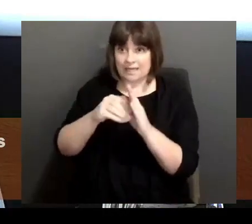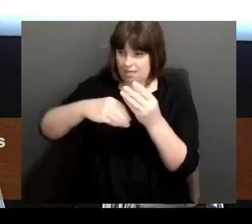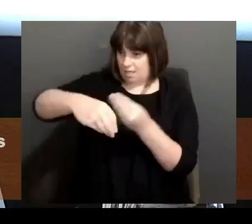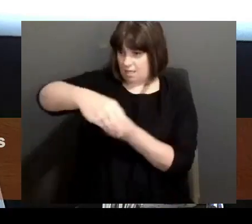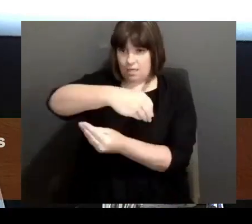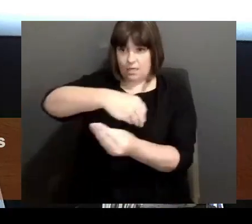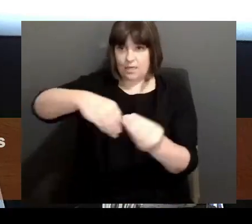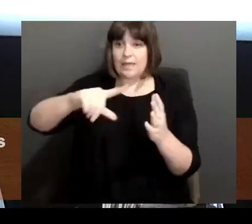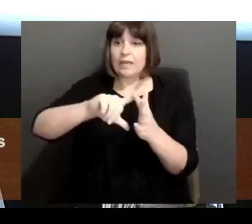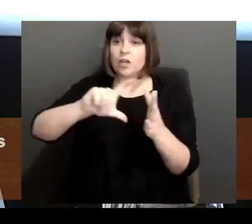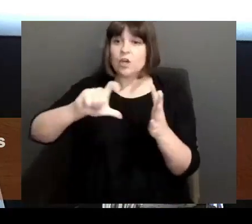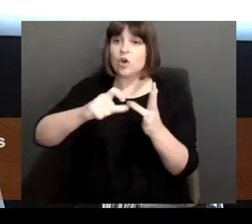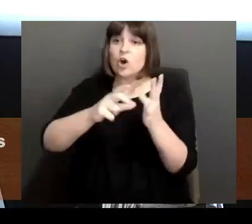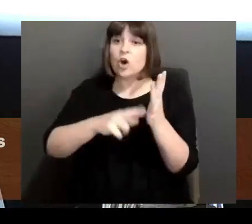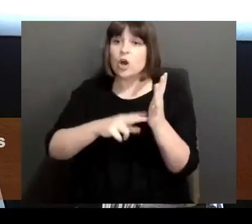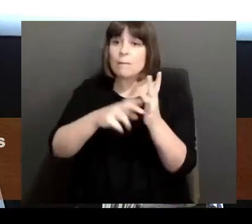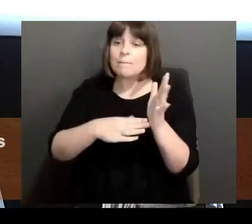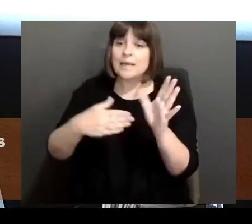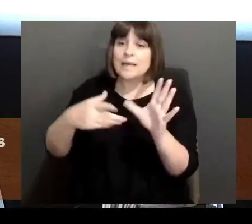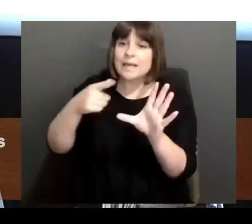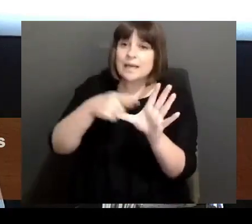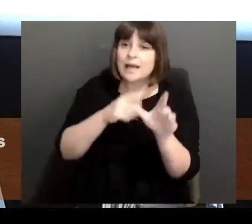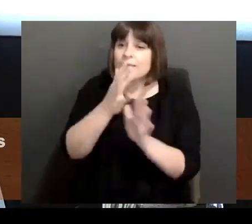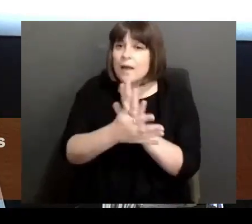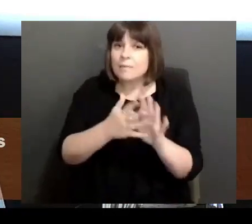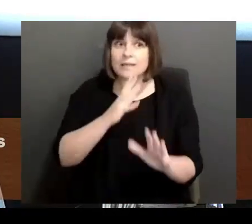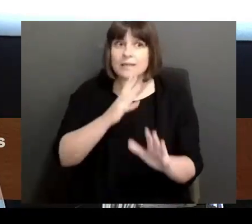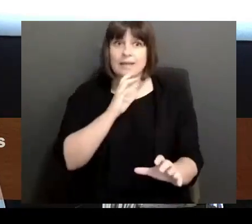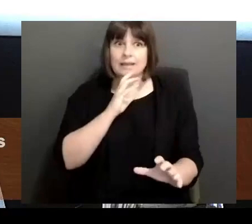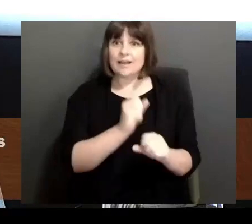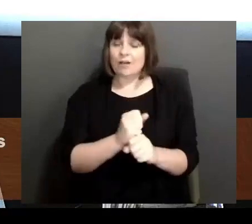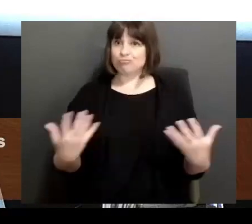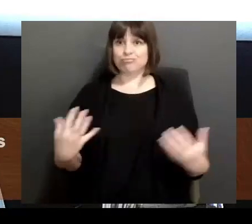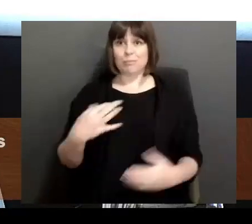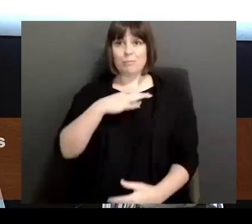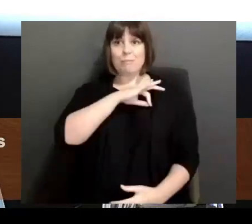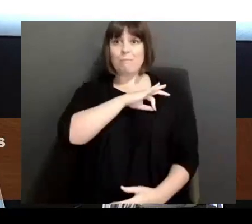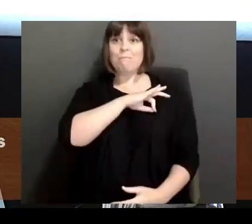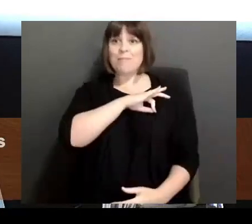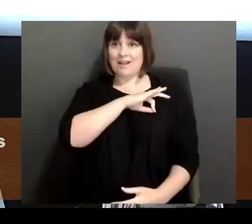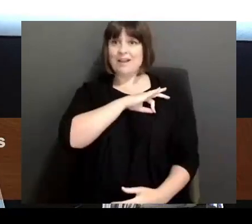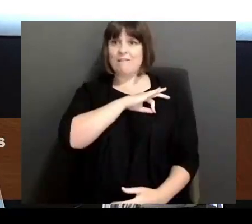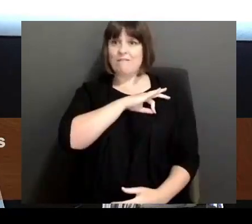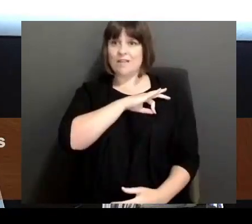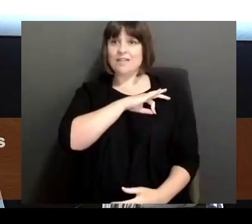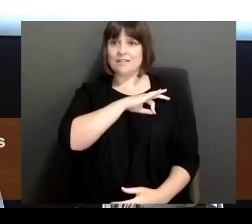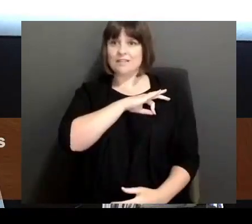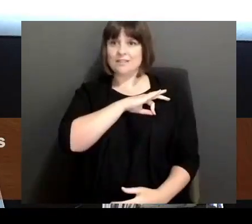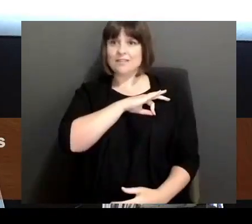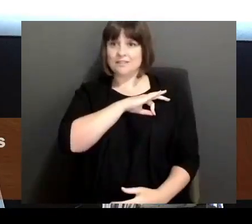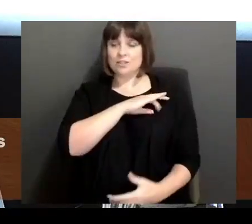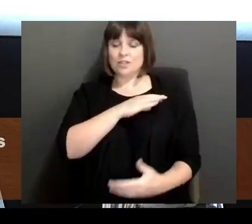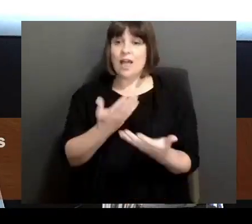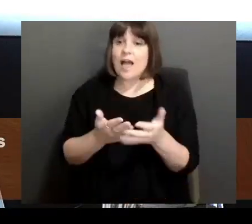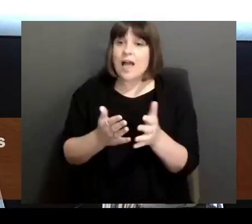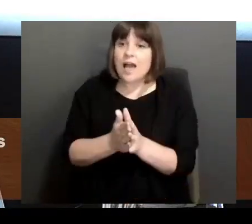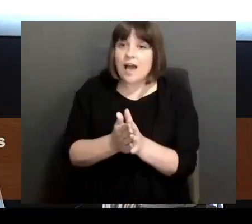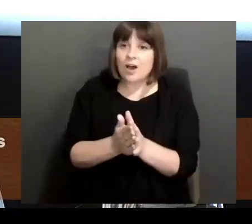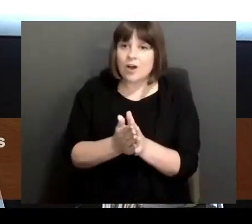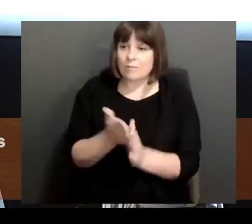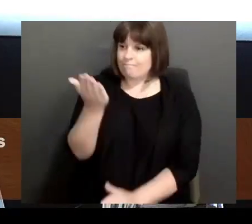government was able to extract benefit indirectly through taxation and certainly